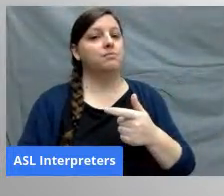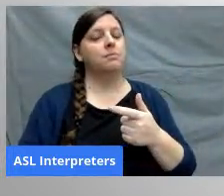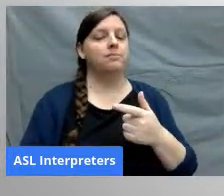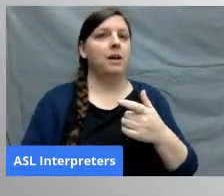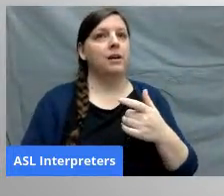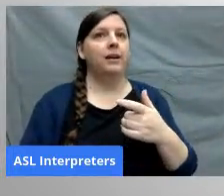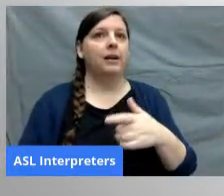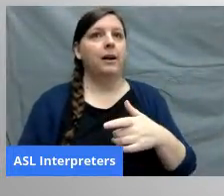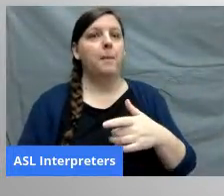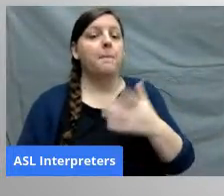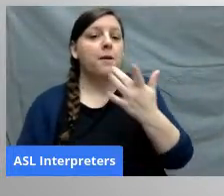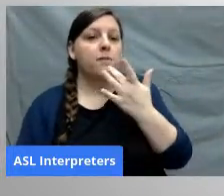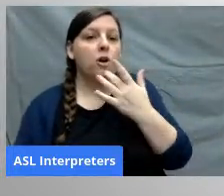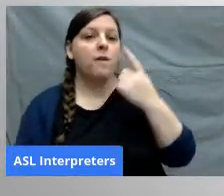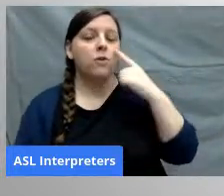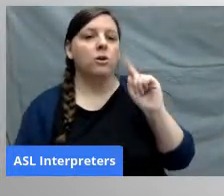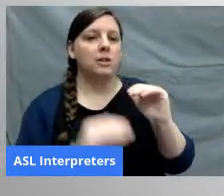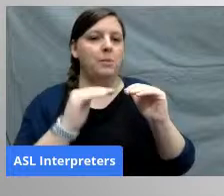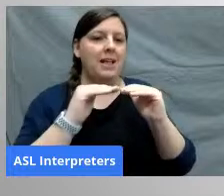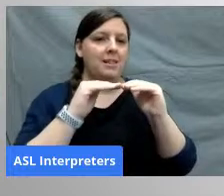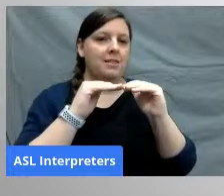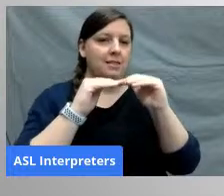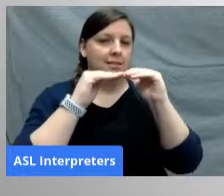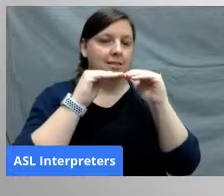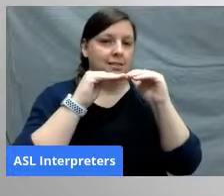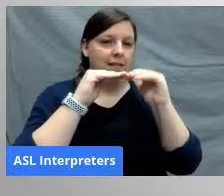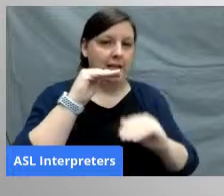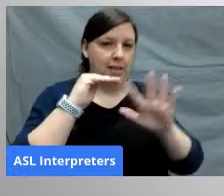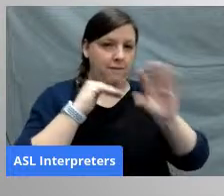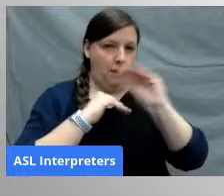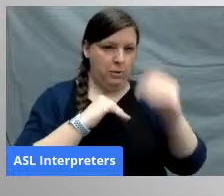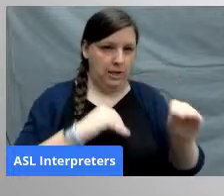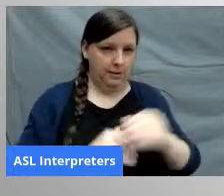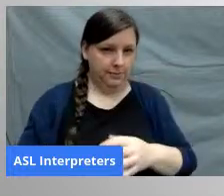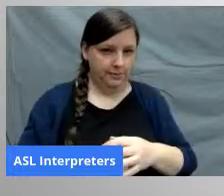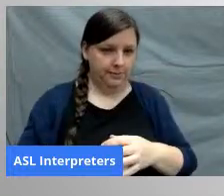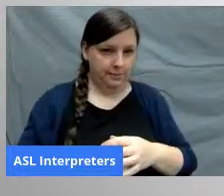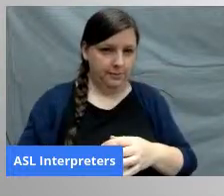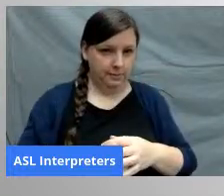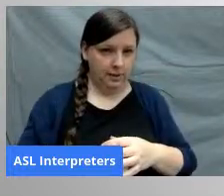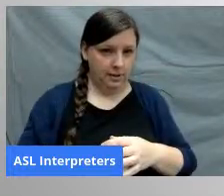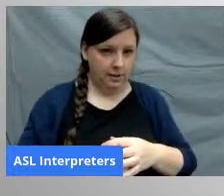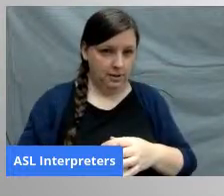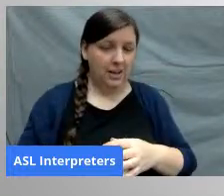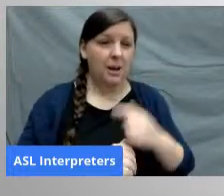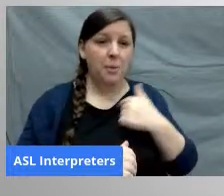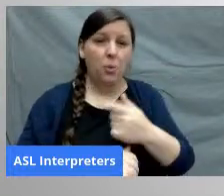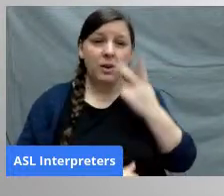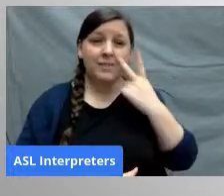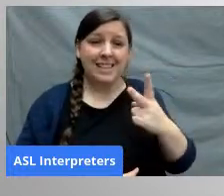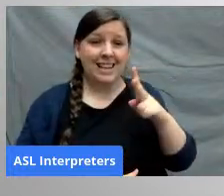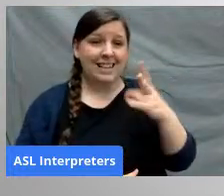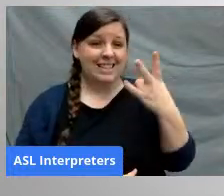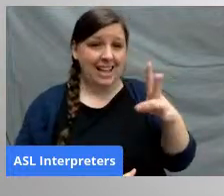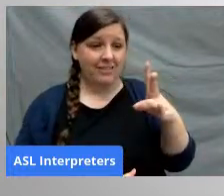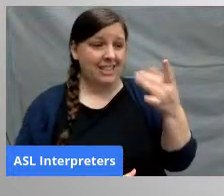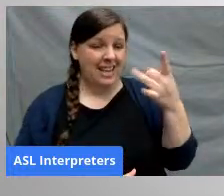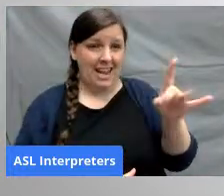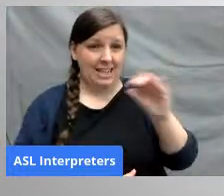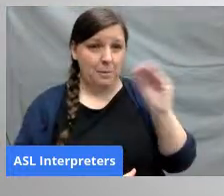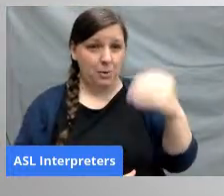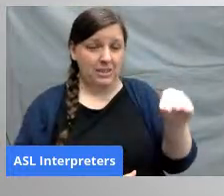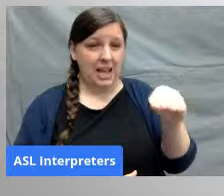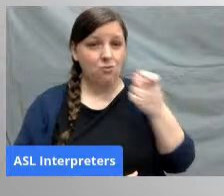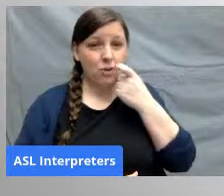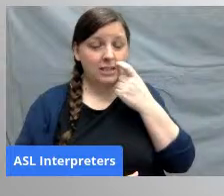5%. We have high as 17 or 18% recently. So we're seeing a